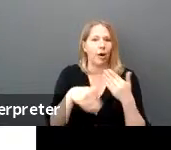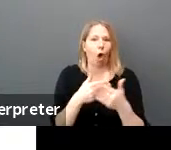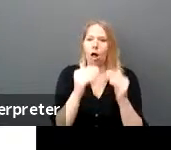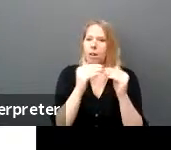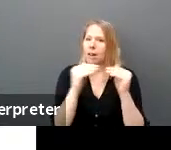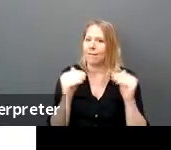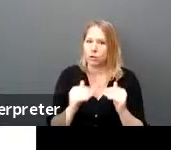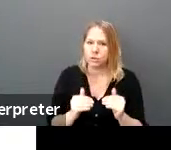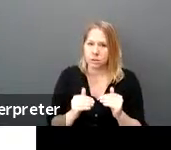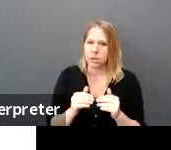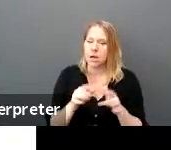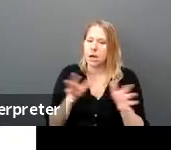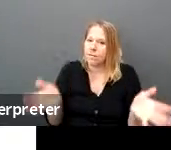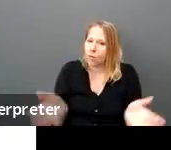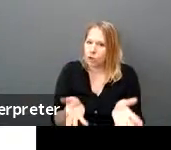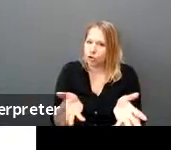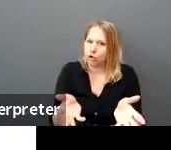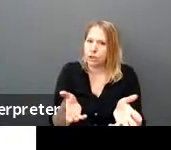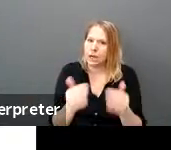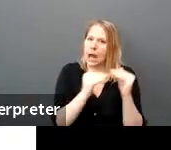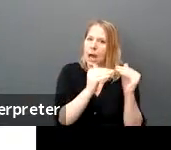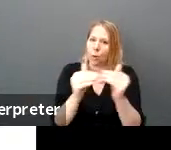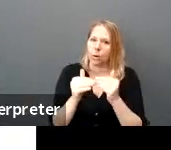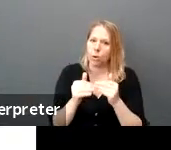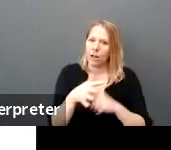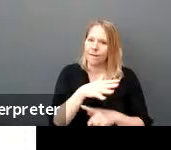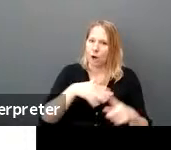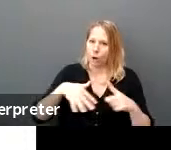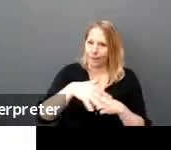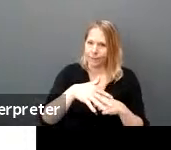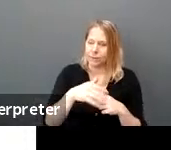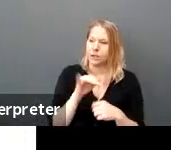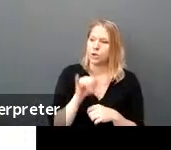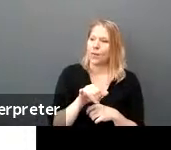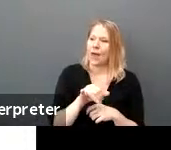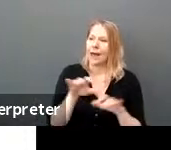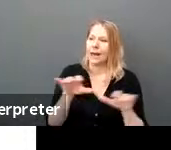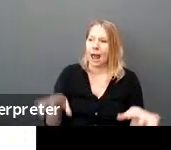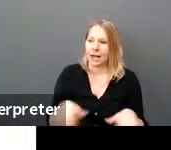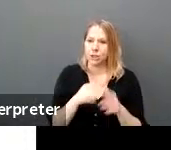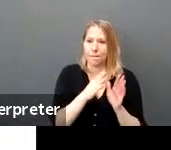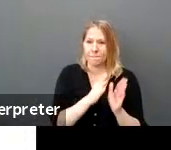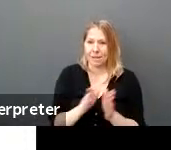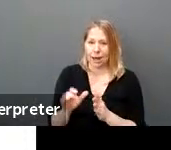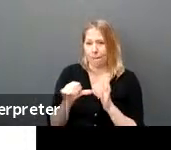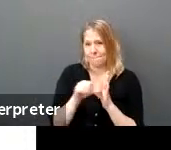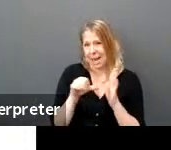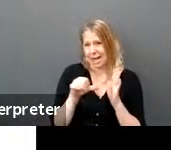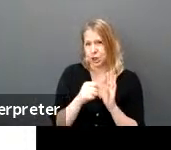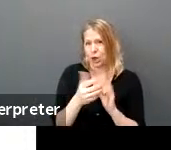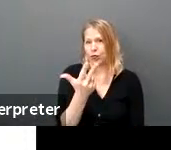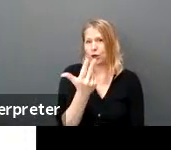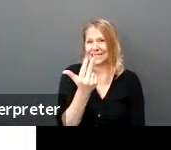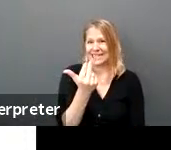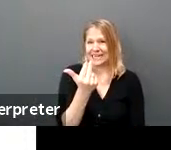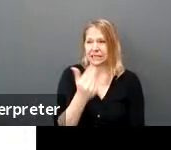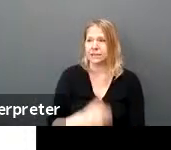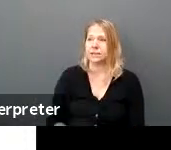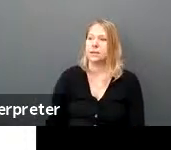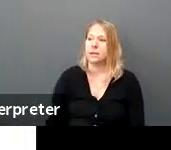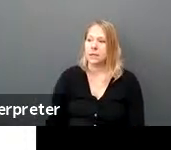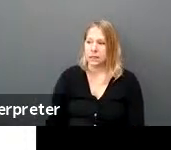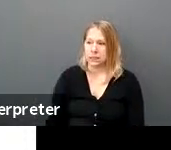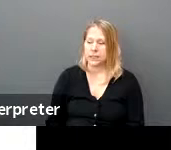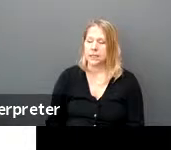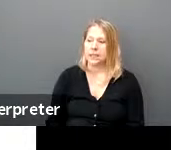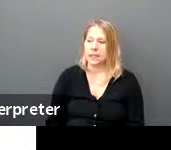levels, which fosters an equitable environment. So that action plan is found on page 13